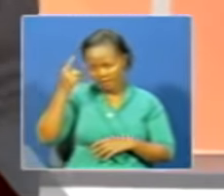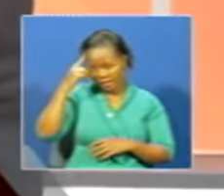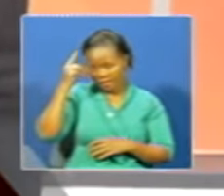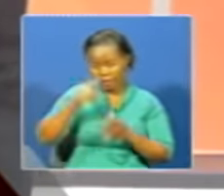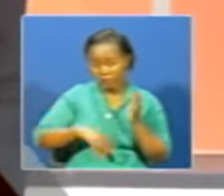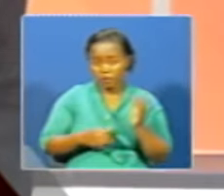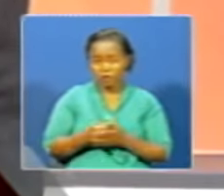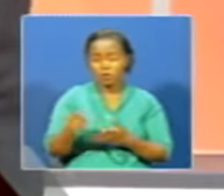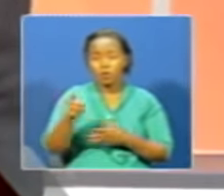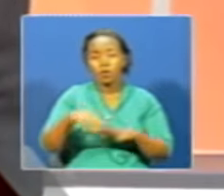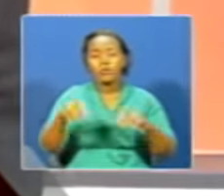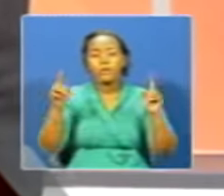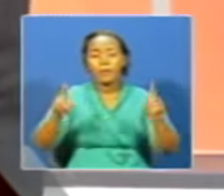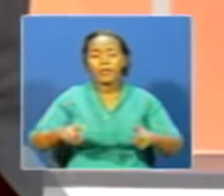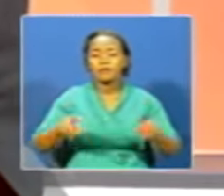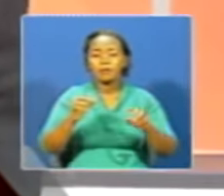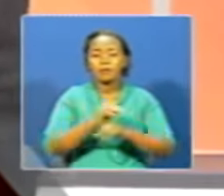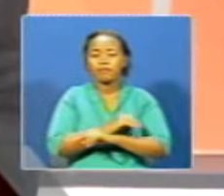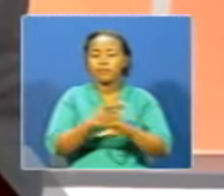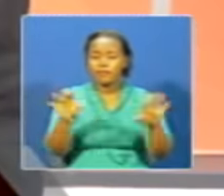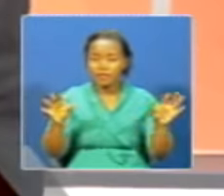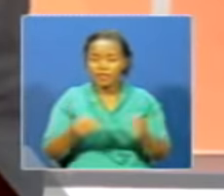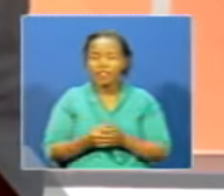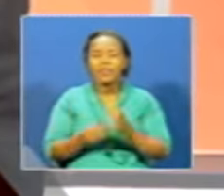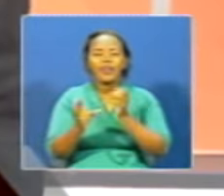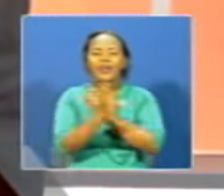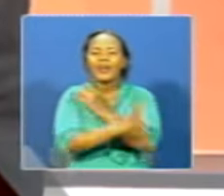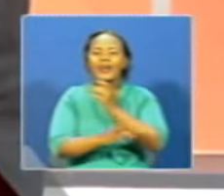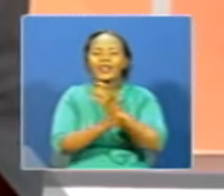clear. The country is broke.